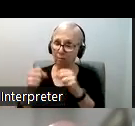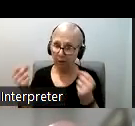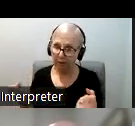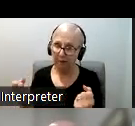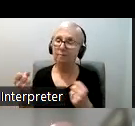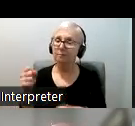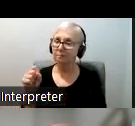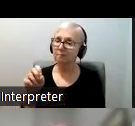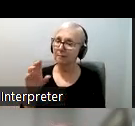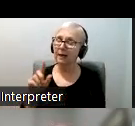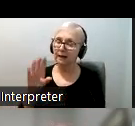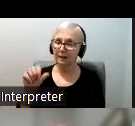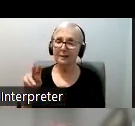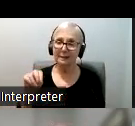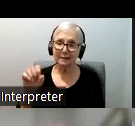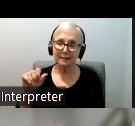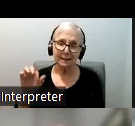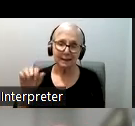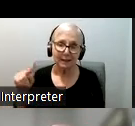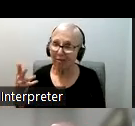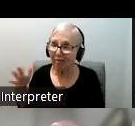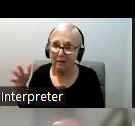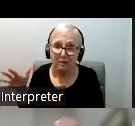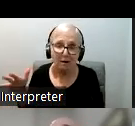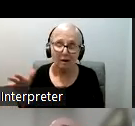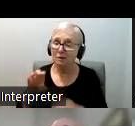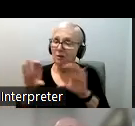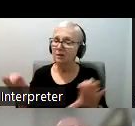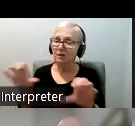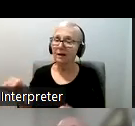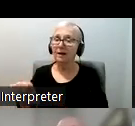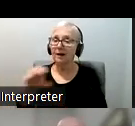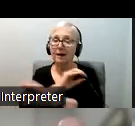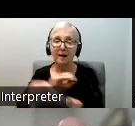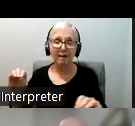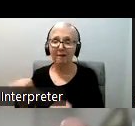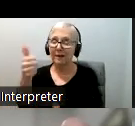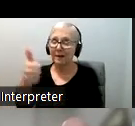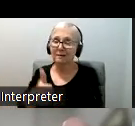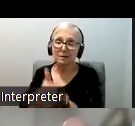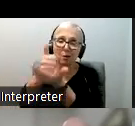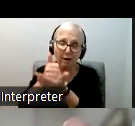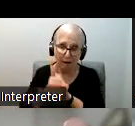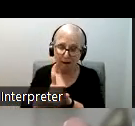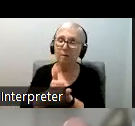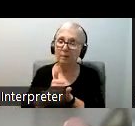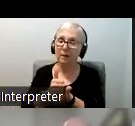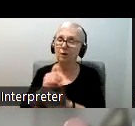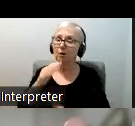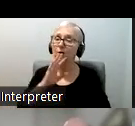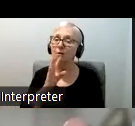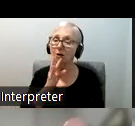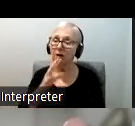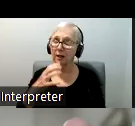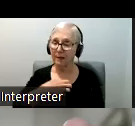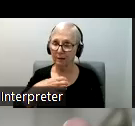would not violate my consent. And that's it. She's done nothing else to help. And you all are talking about a grievance process.